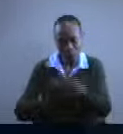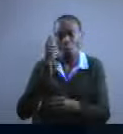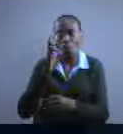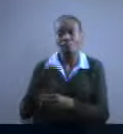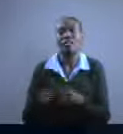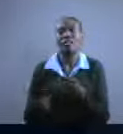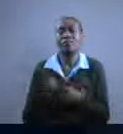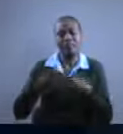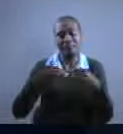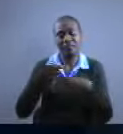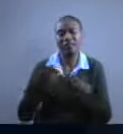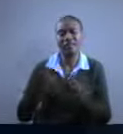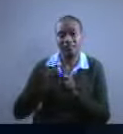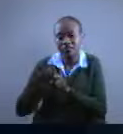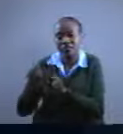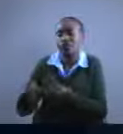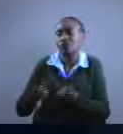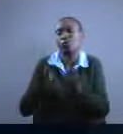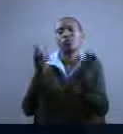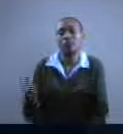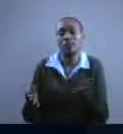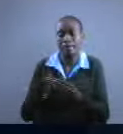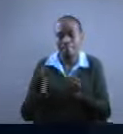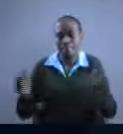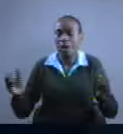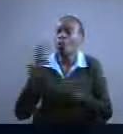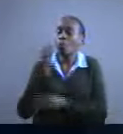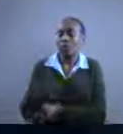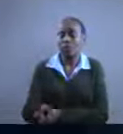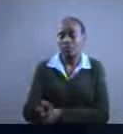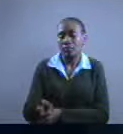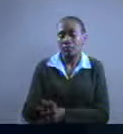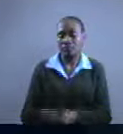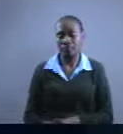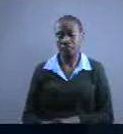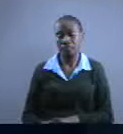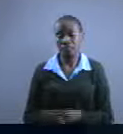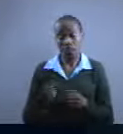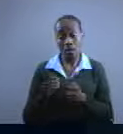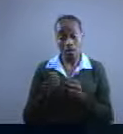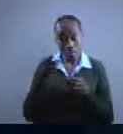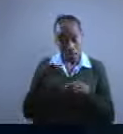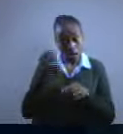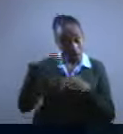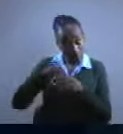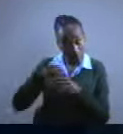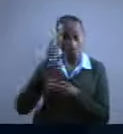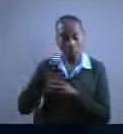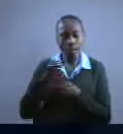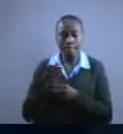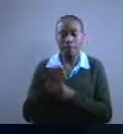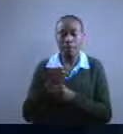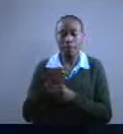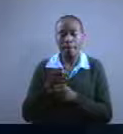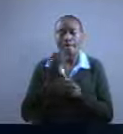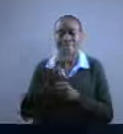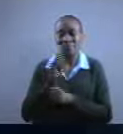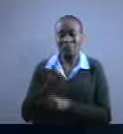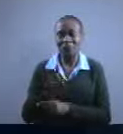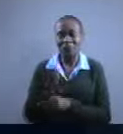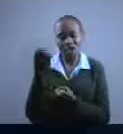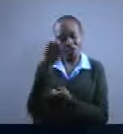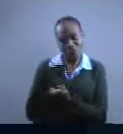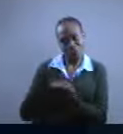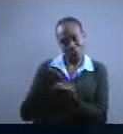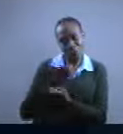outpace infrastructural maintenance and expansion. This investment will make a major contribution to the productivity in this